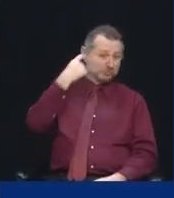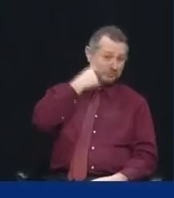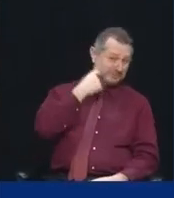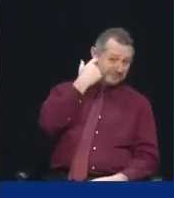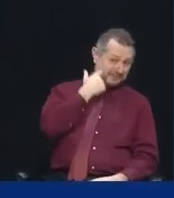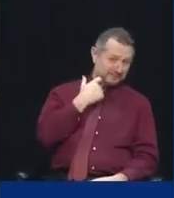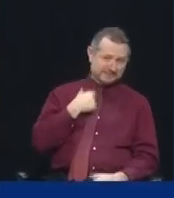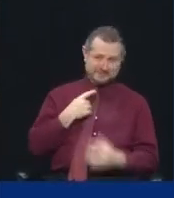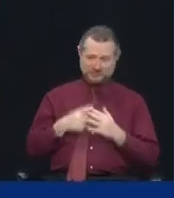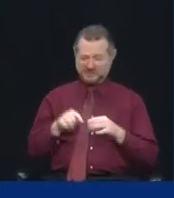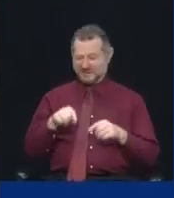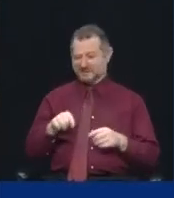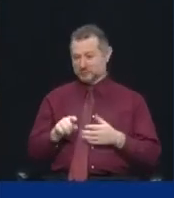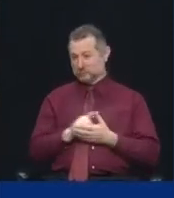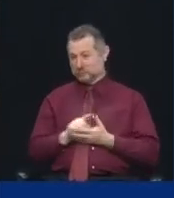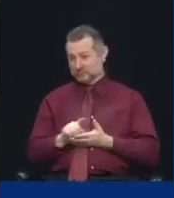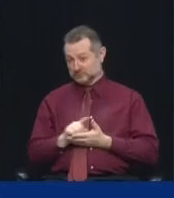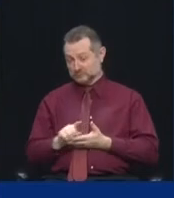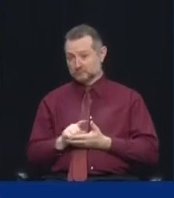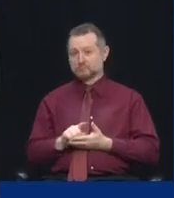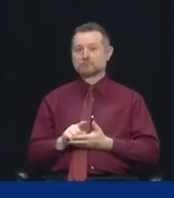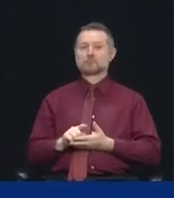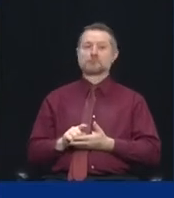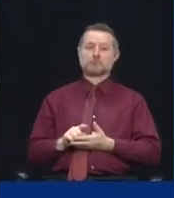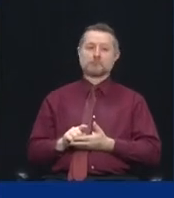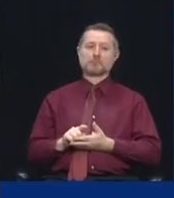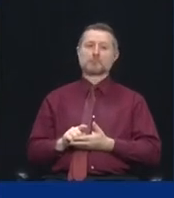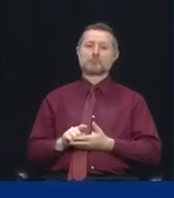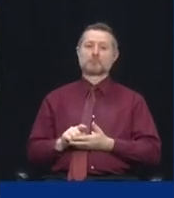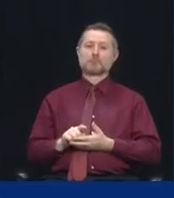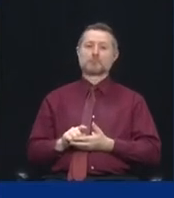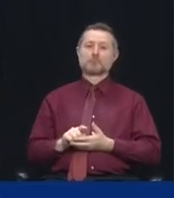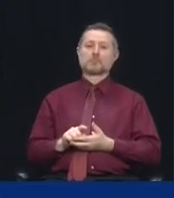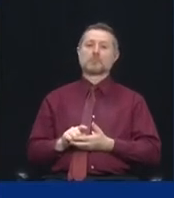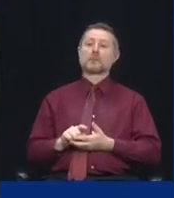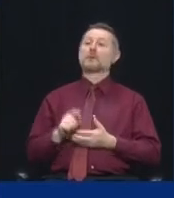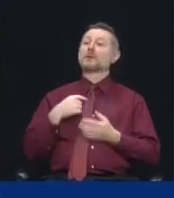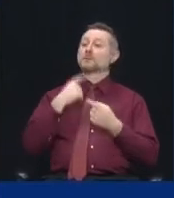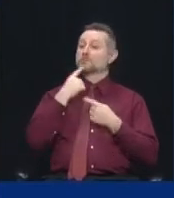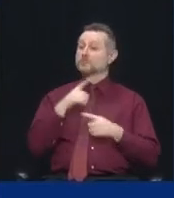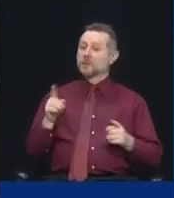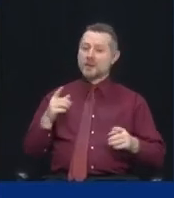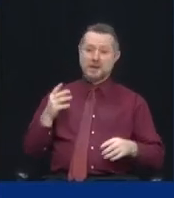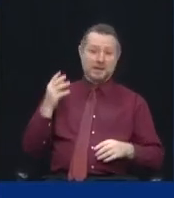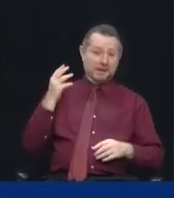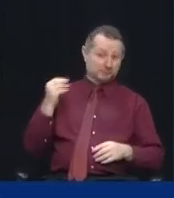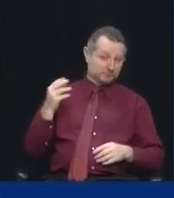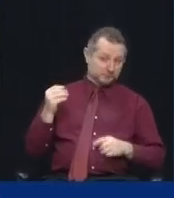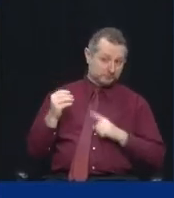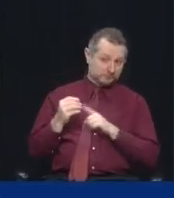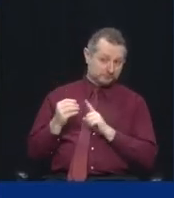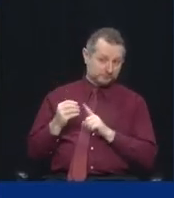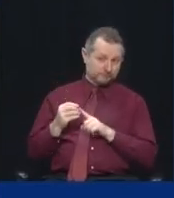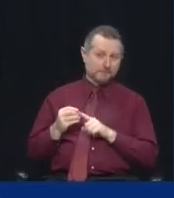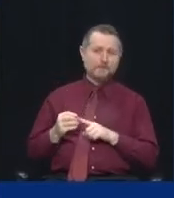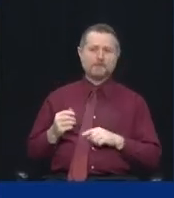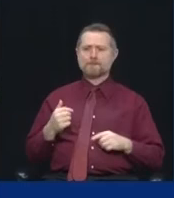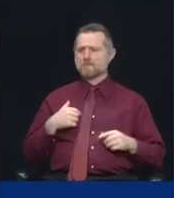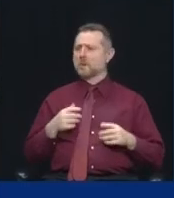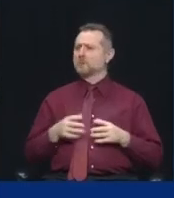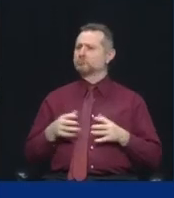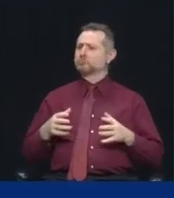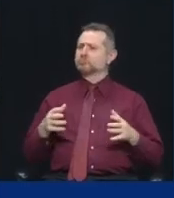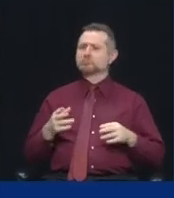went into effect this week. And the guidance for outside, right, has been increasing. We just